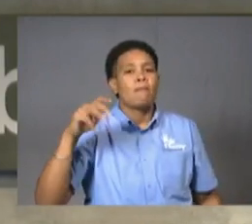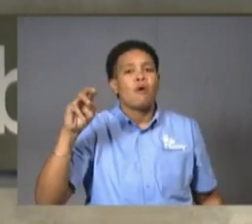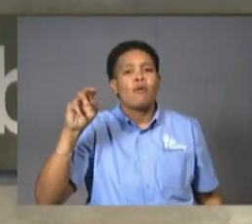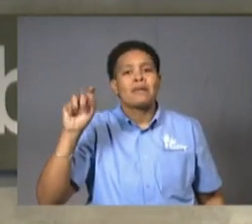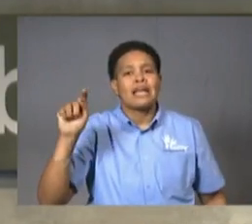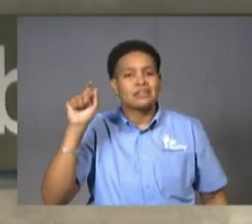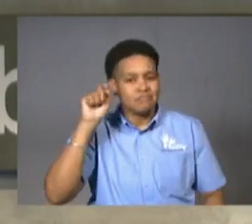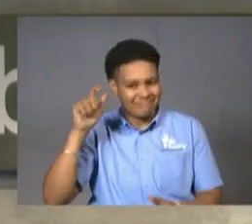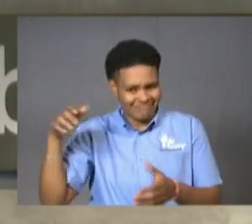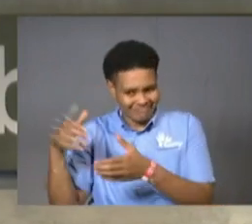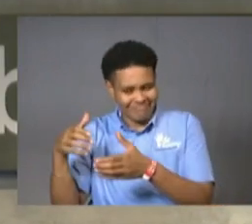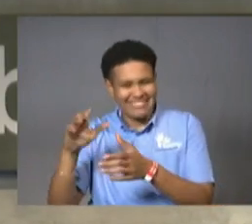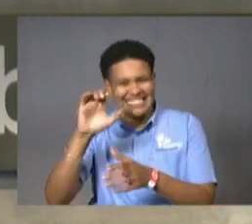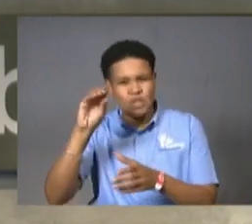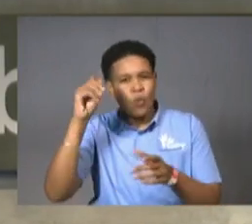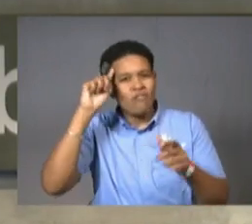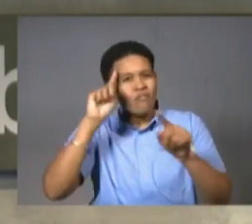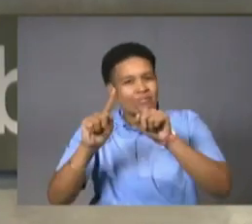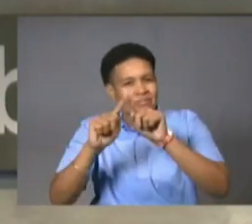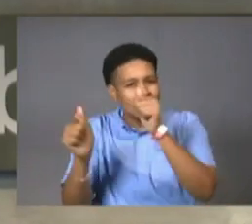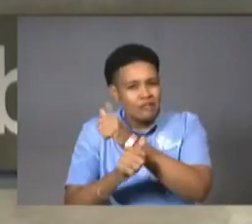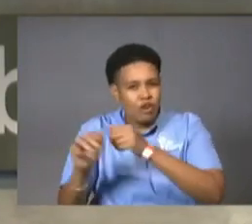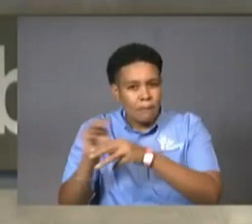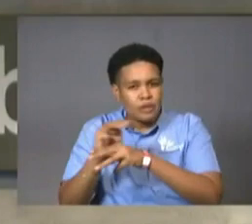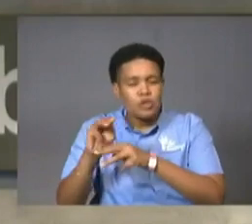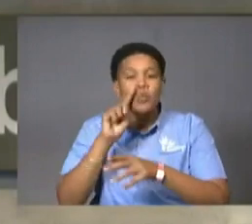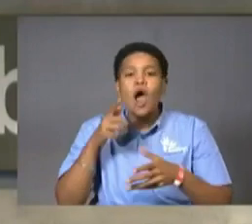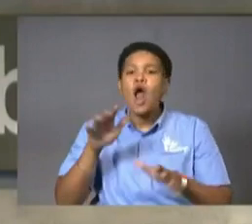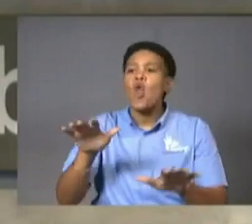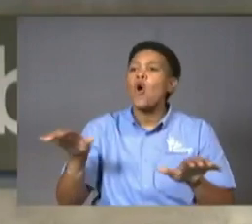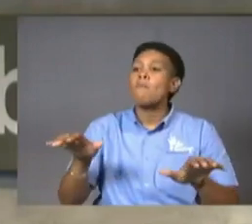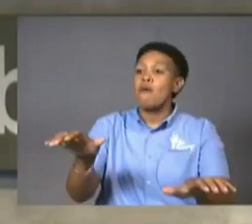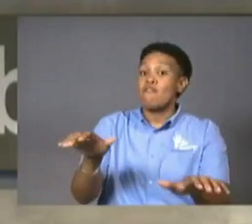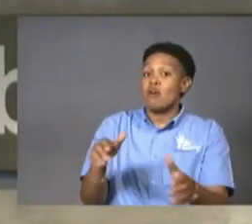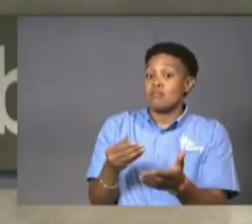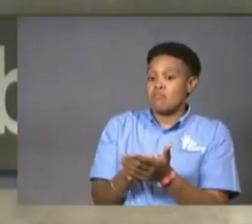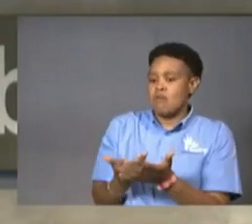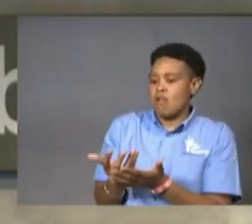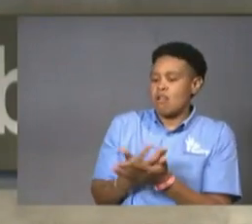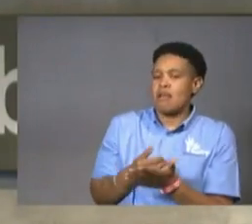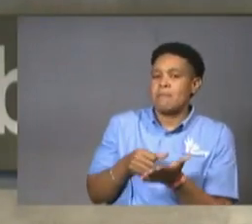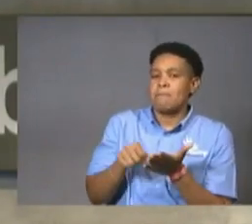permanent secretaries to earn extra based on performance.